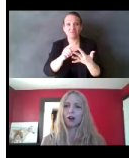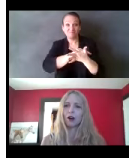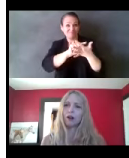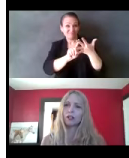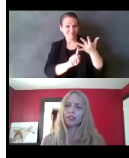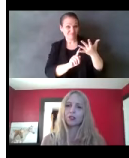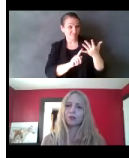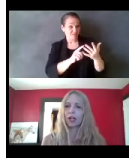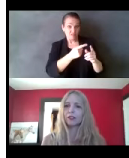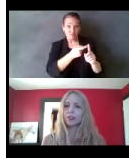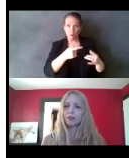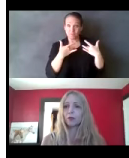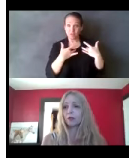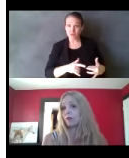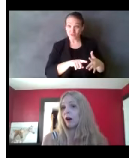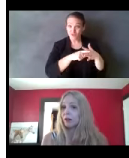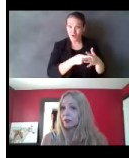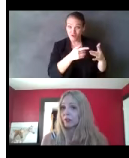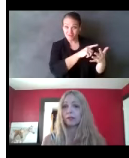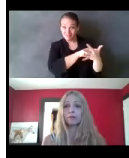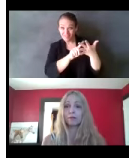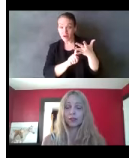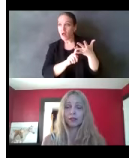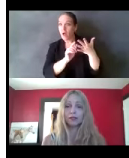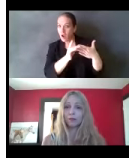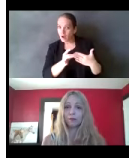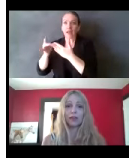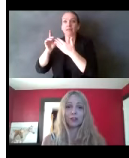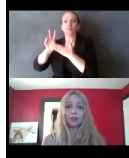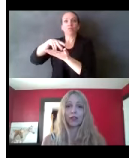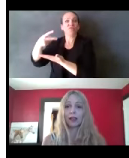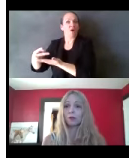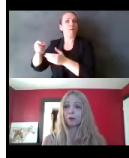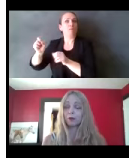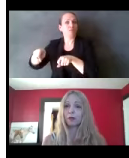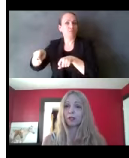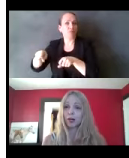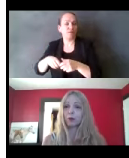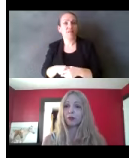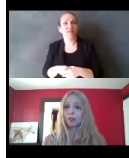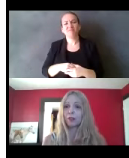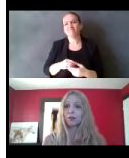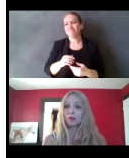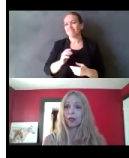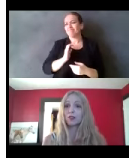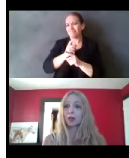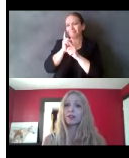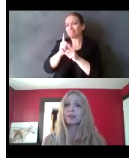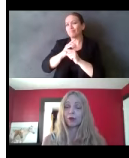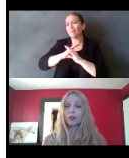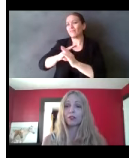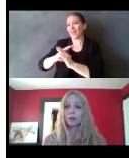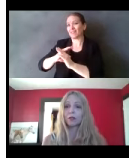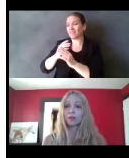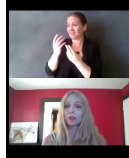depression can all lead to challenges with falls. And so that we really want to try to prevent those by addressing